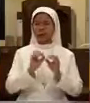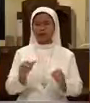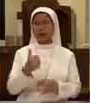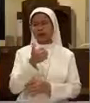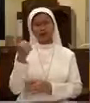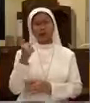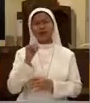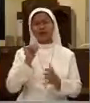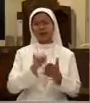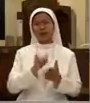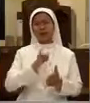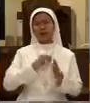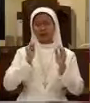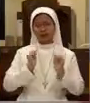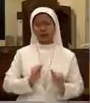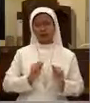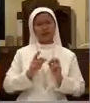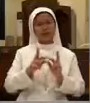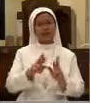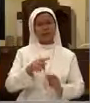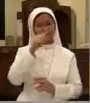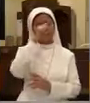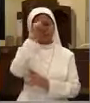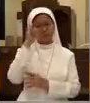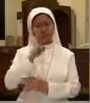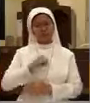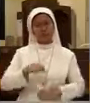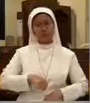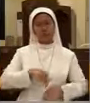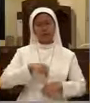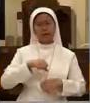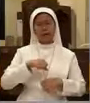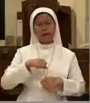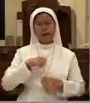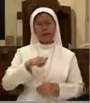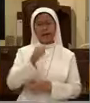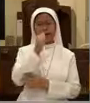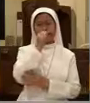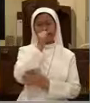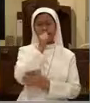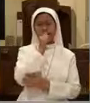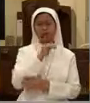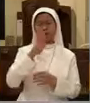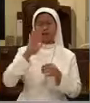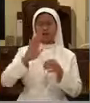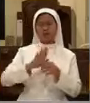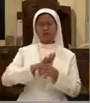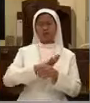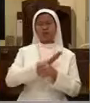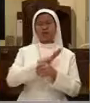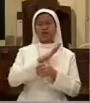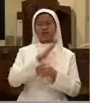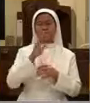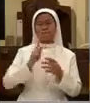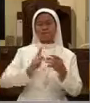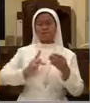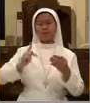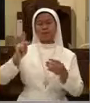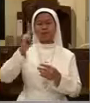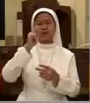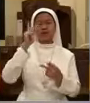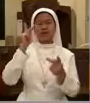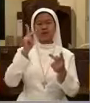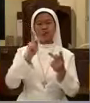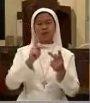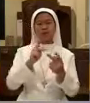I could receive because I am already a full, perfect